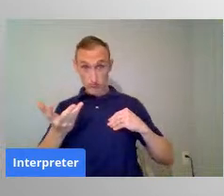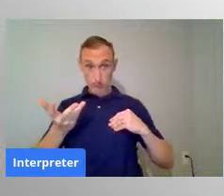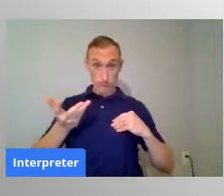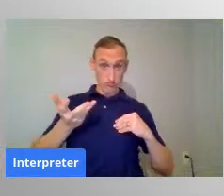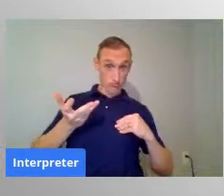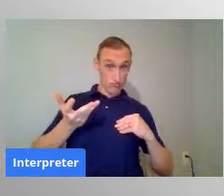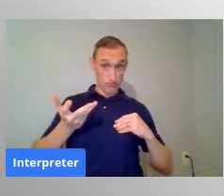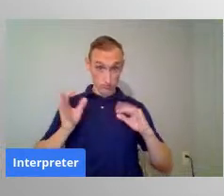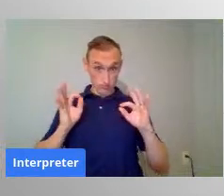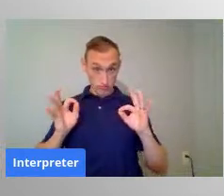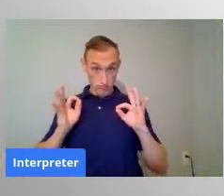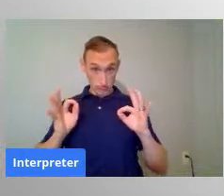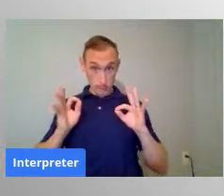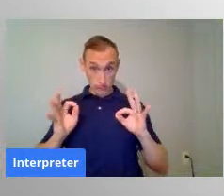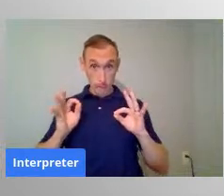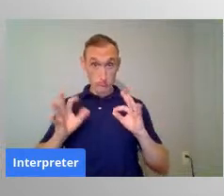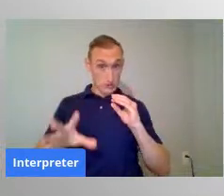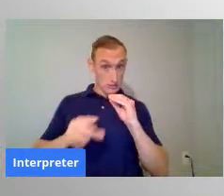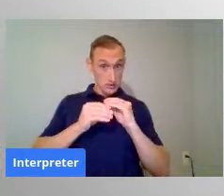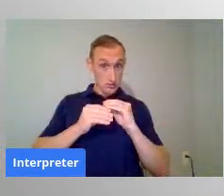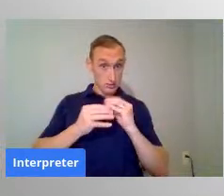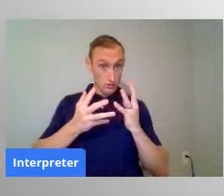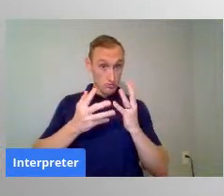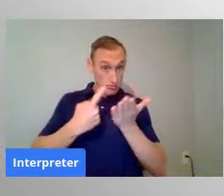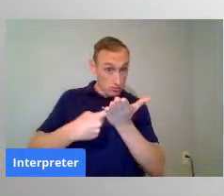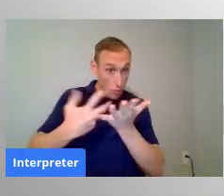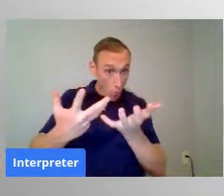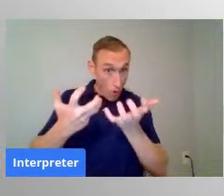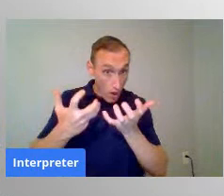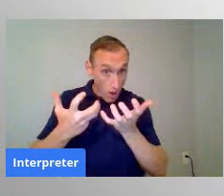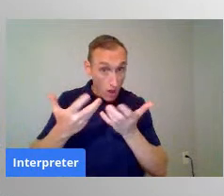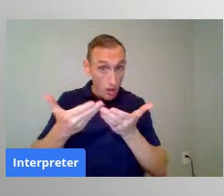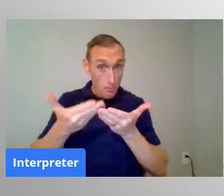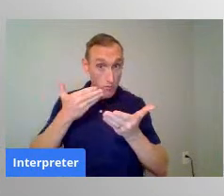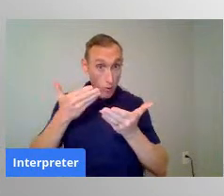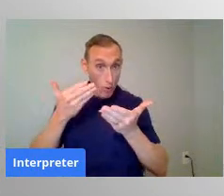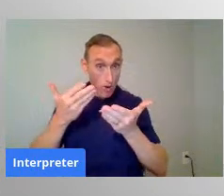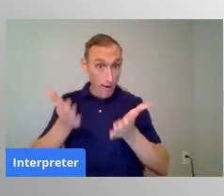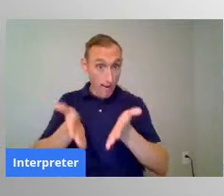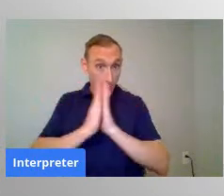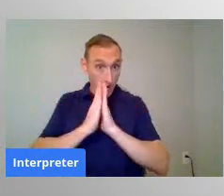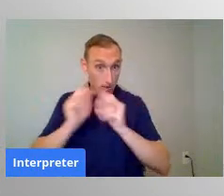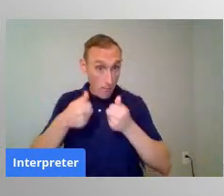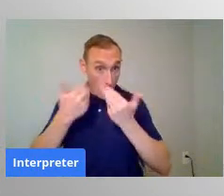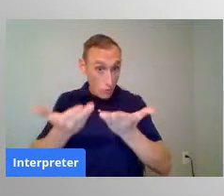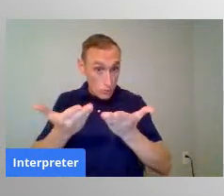All right. Is there any additional discussion around this before I open the floor for a motion?